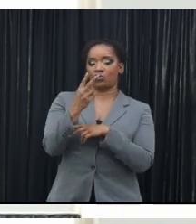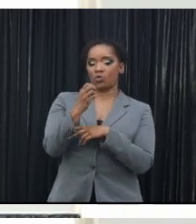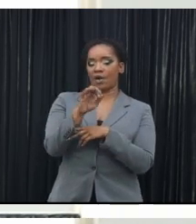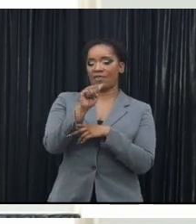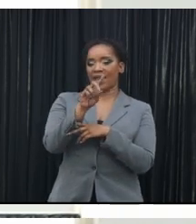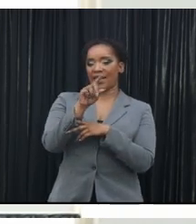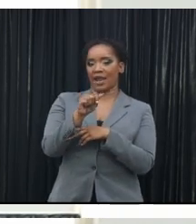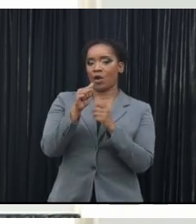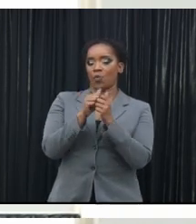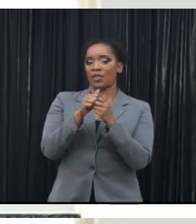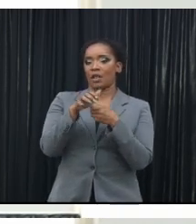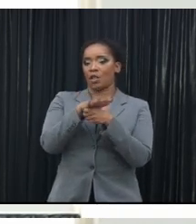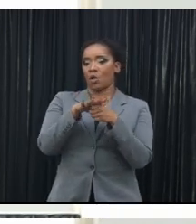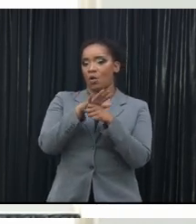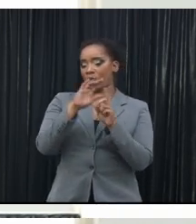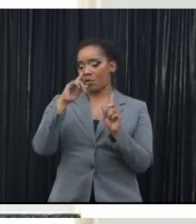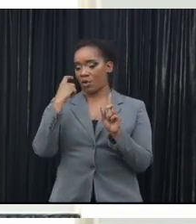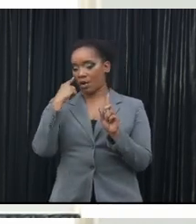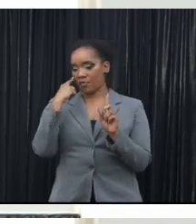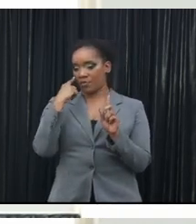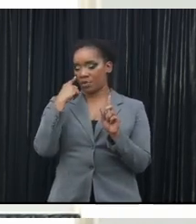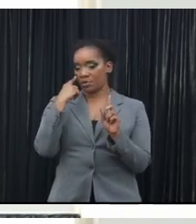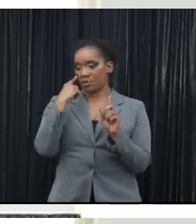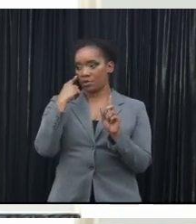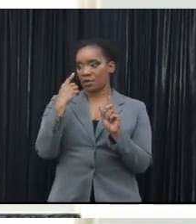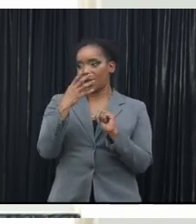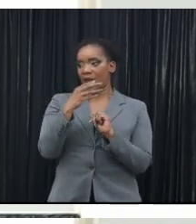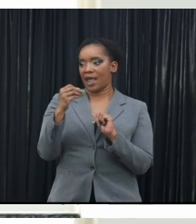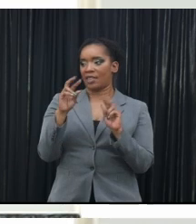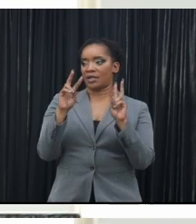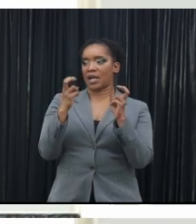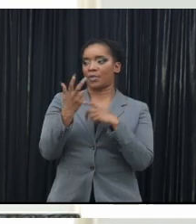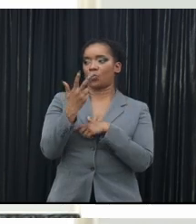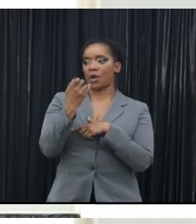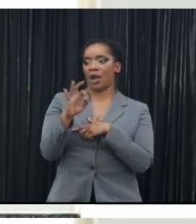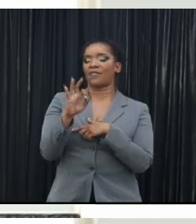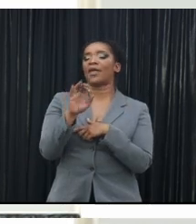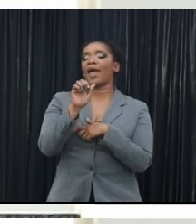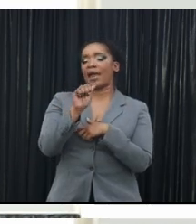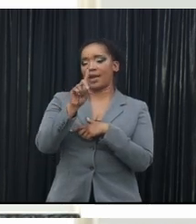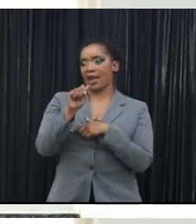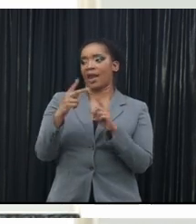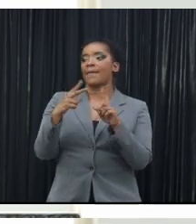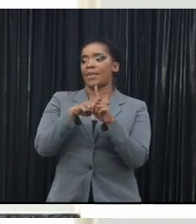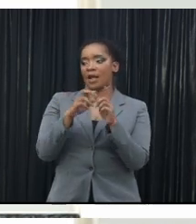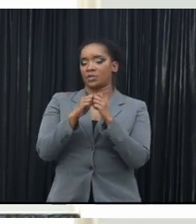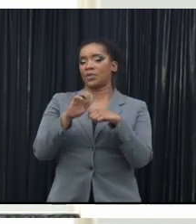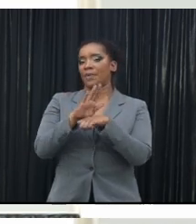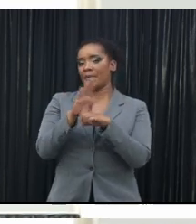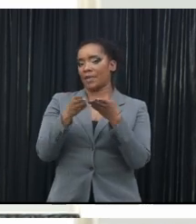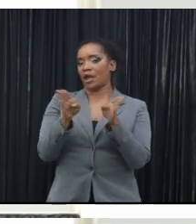local governments, and under Title III of the ADA, which applies to businesses that are open to the public, a service animal